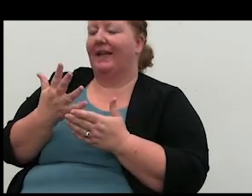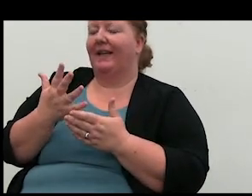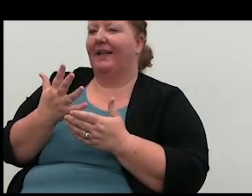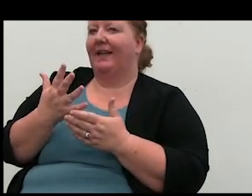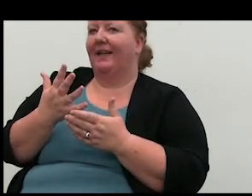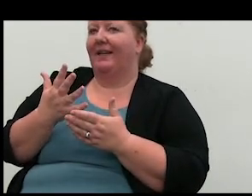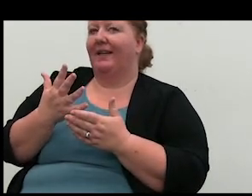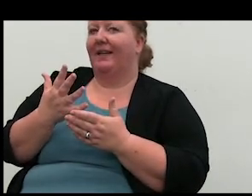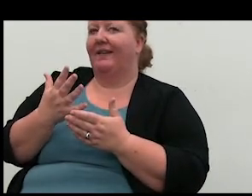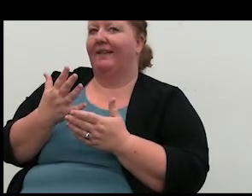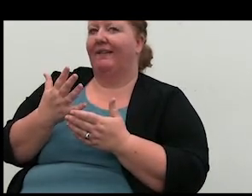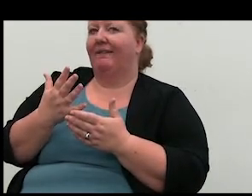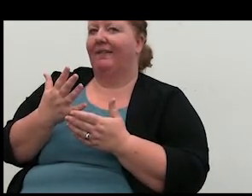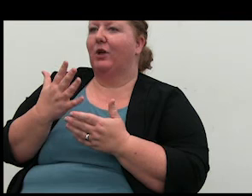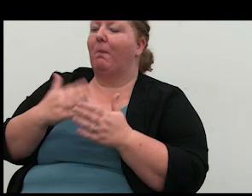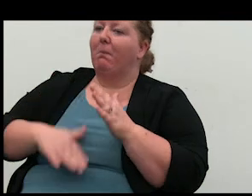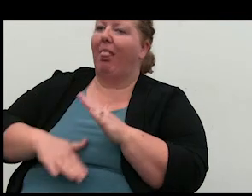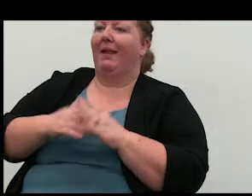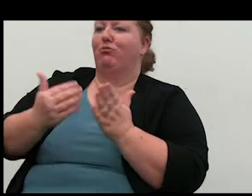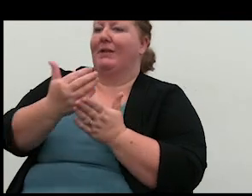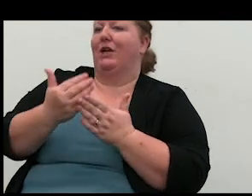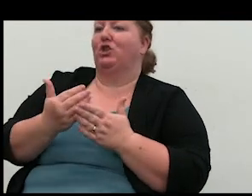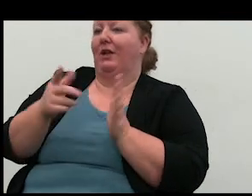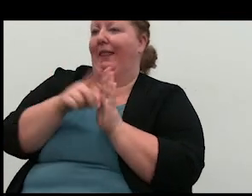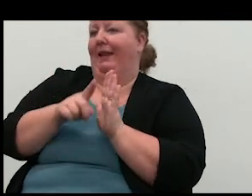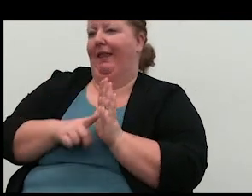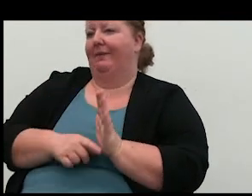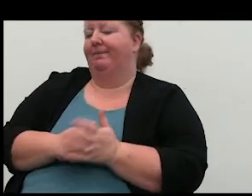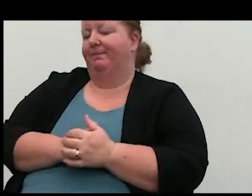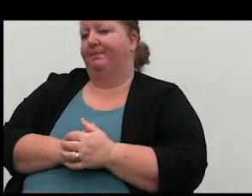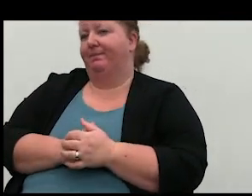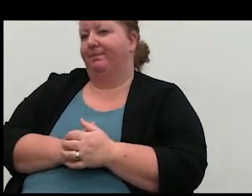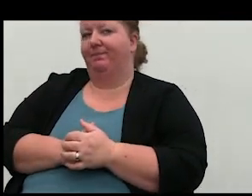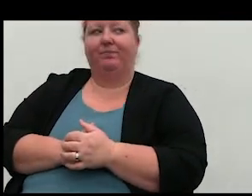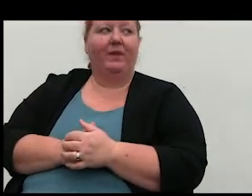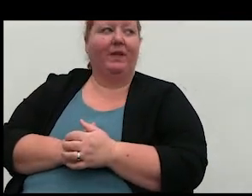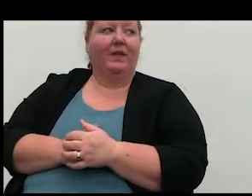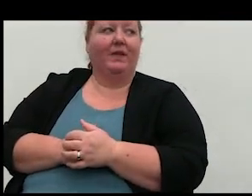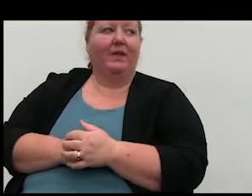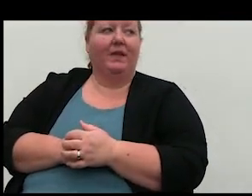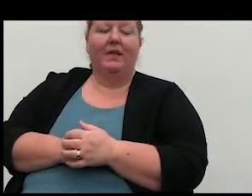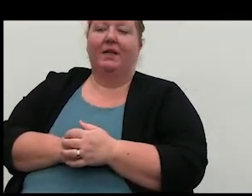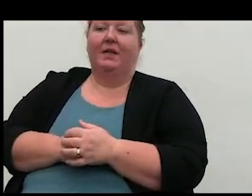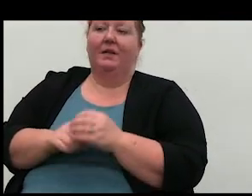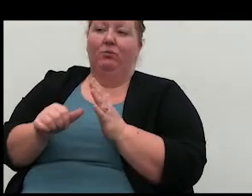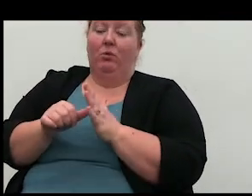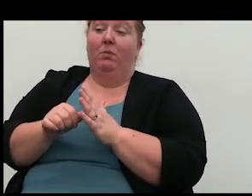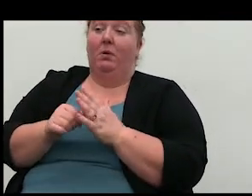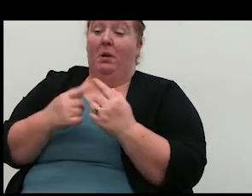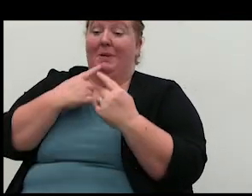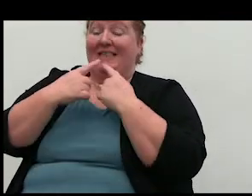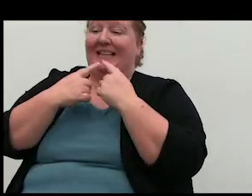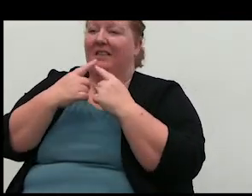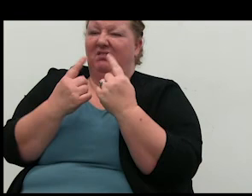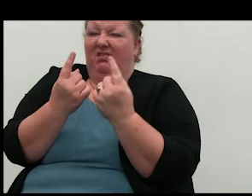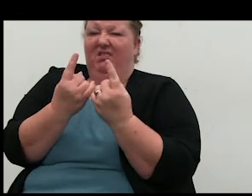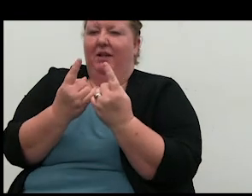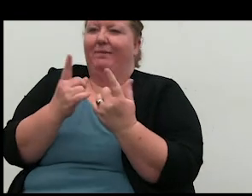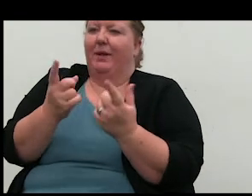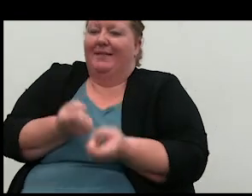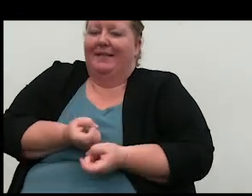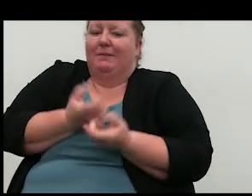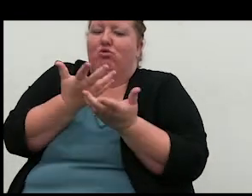you don't have complete protection in the law. Because I think the problem is data is mostly, it's not stuff, but it's an